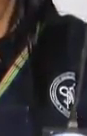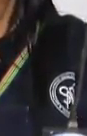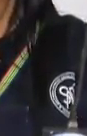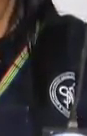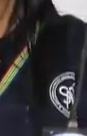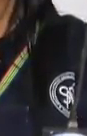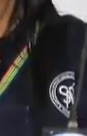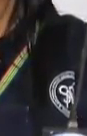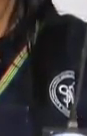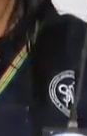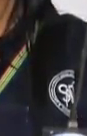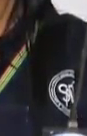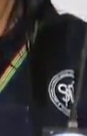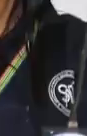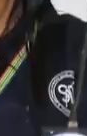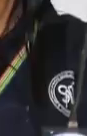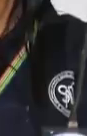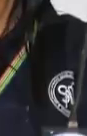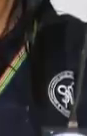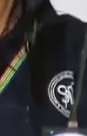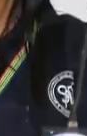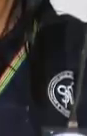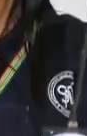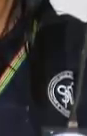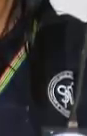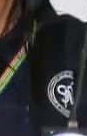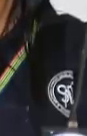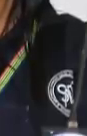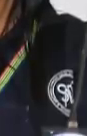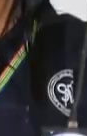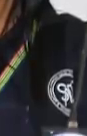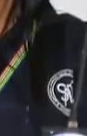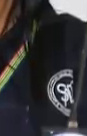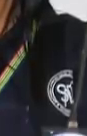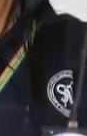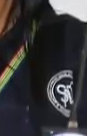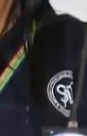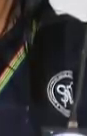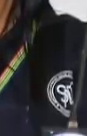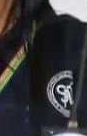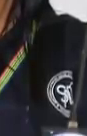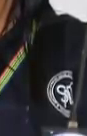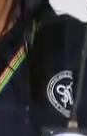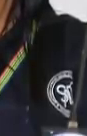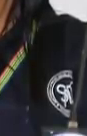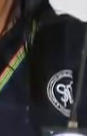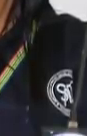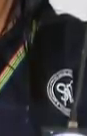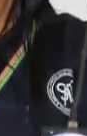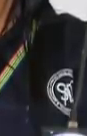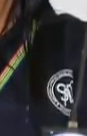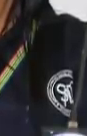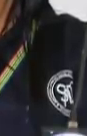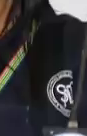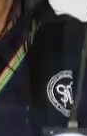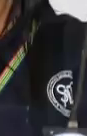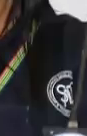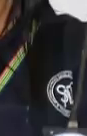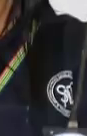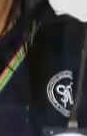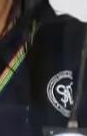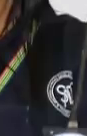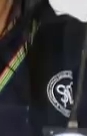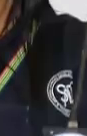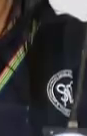this, you have marked, you have voted. You are from Kenya. Yes. I'm